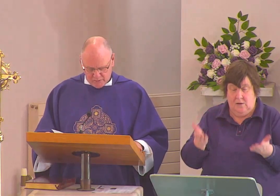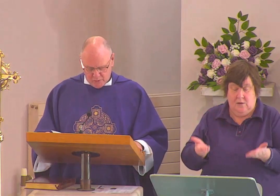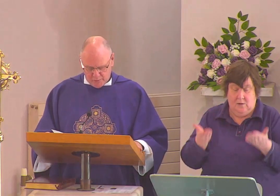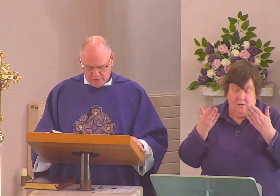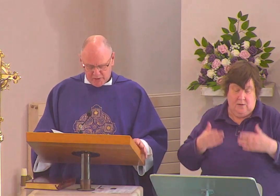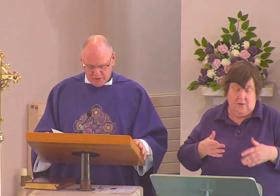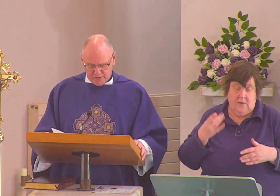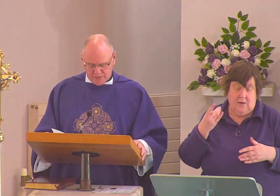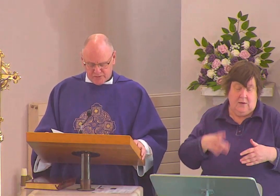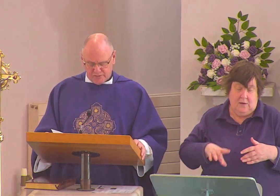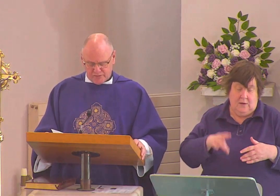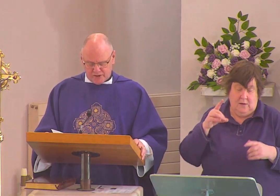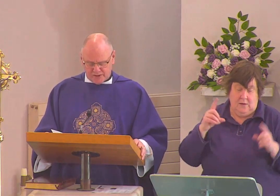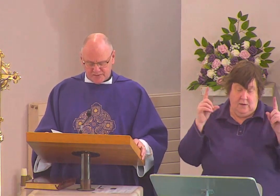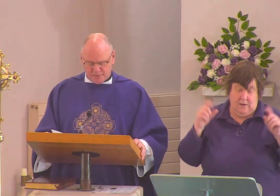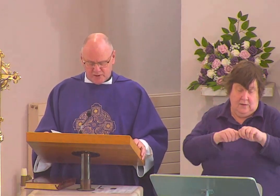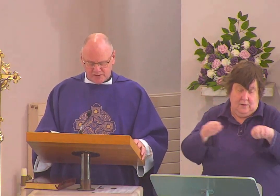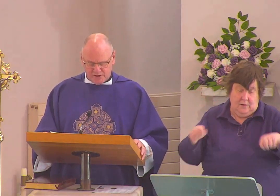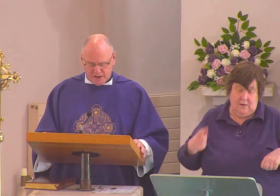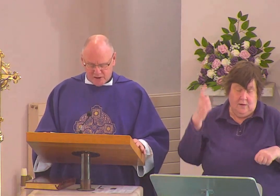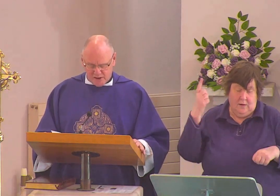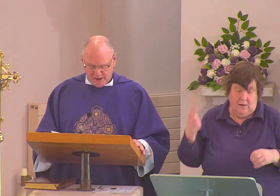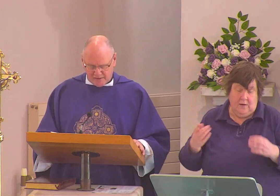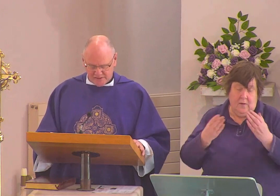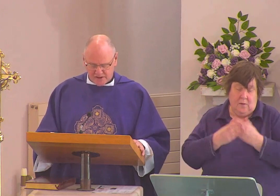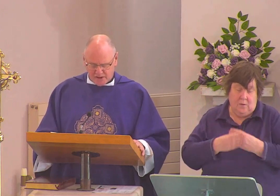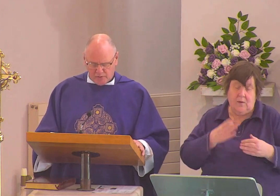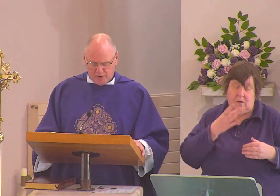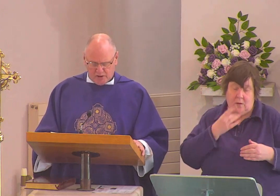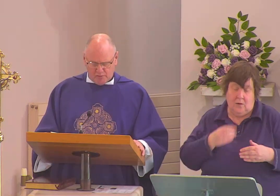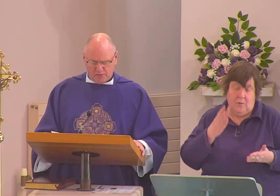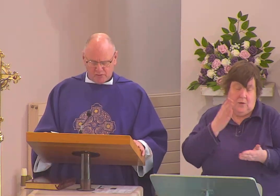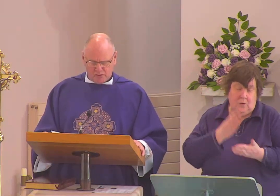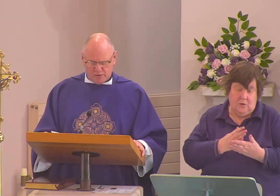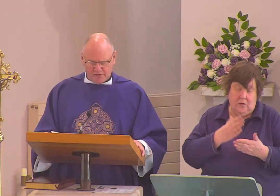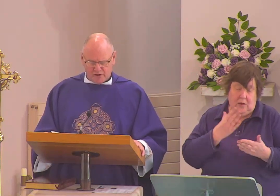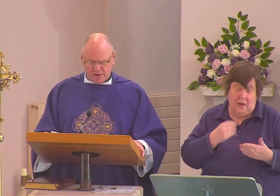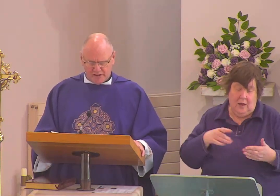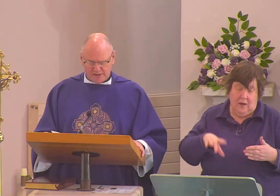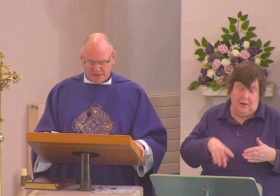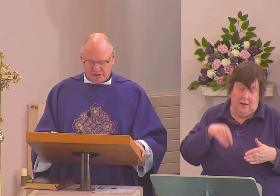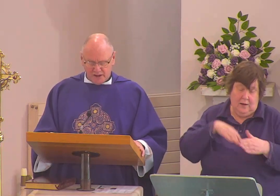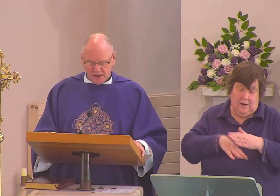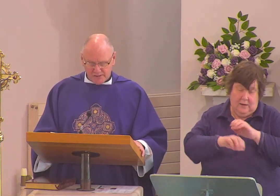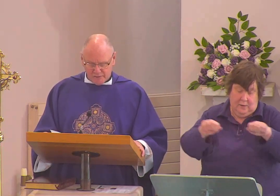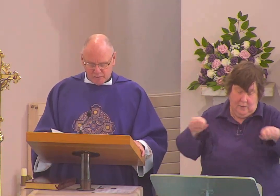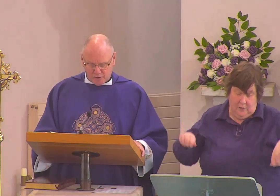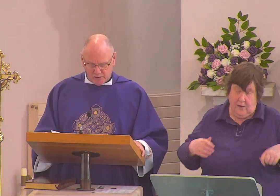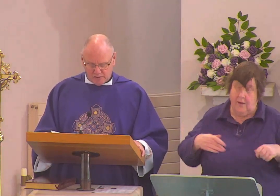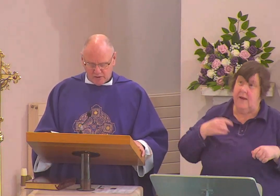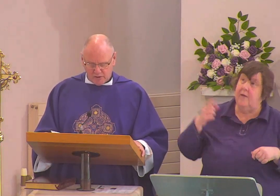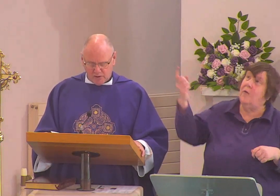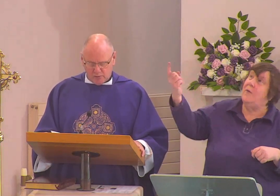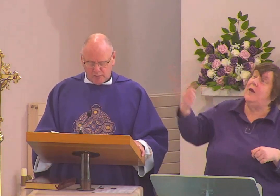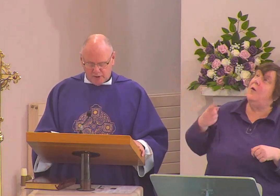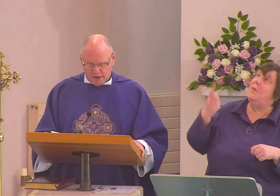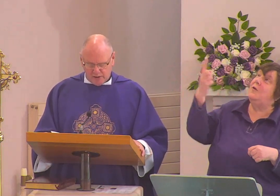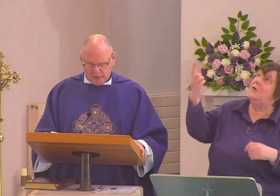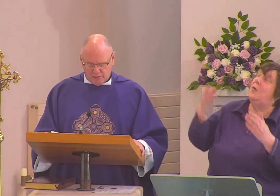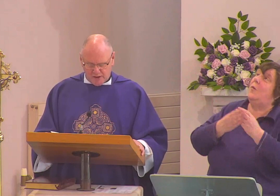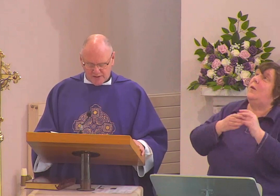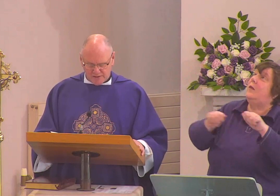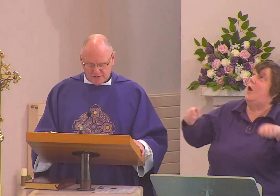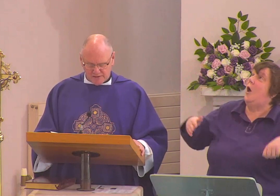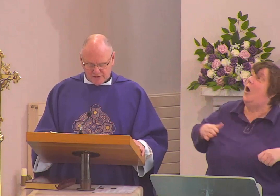with hope, truth, and spirit in our lives, we come to you with our needs and the needs of the world. We pray